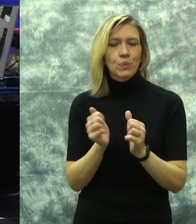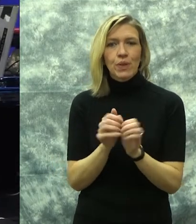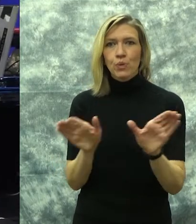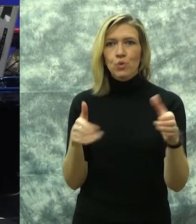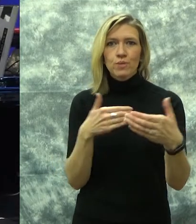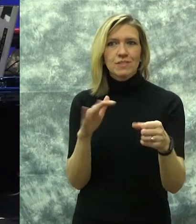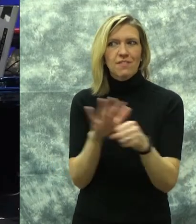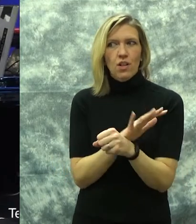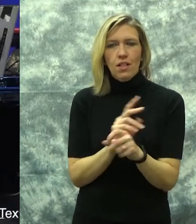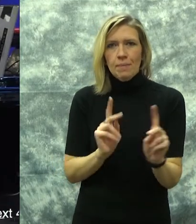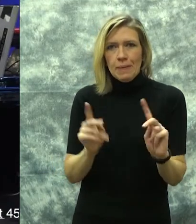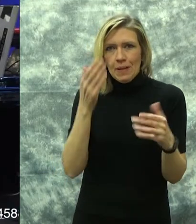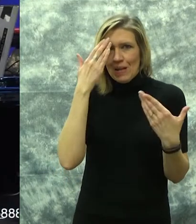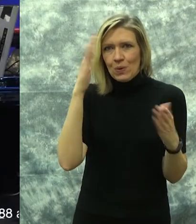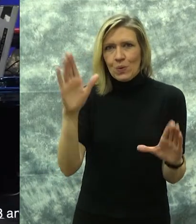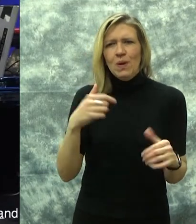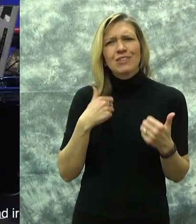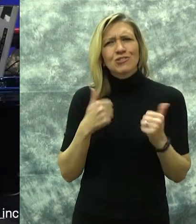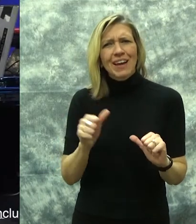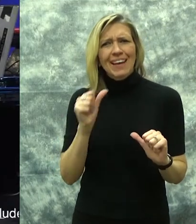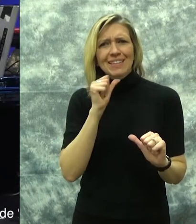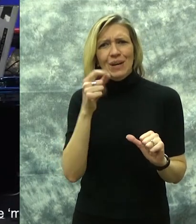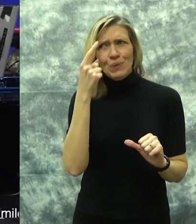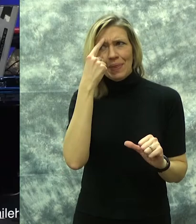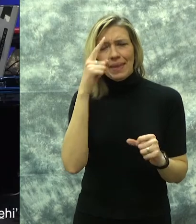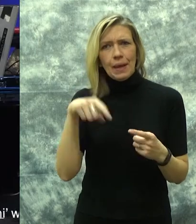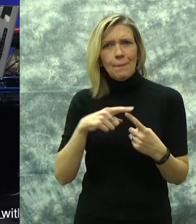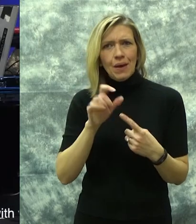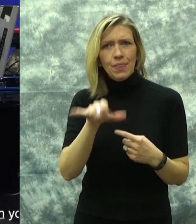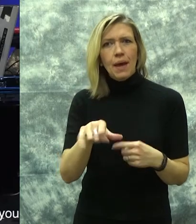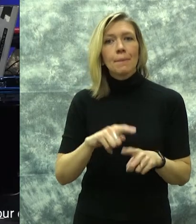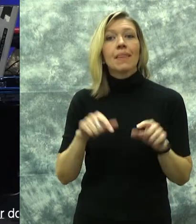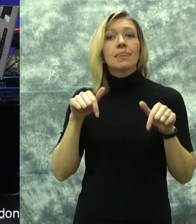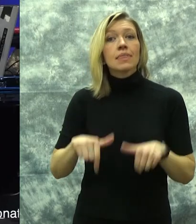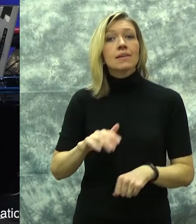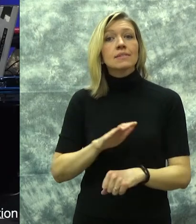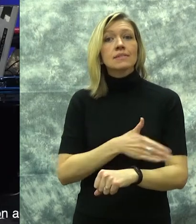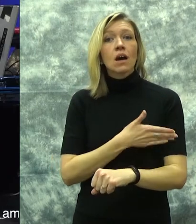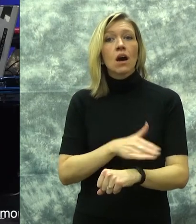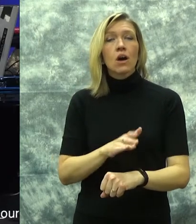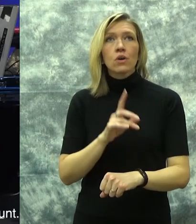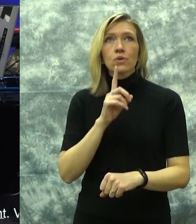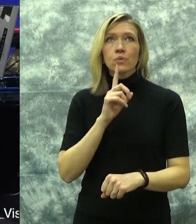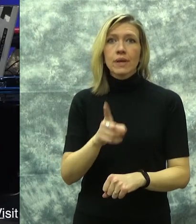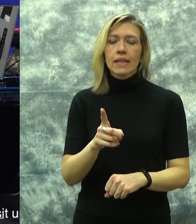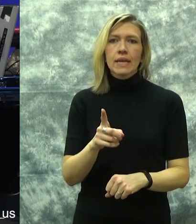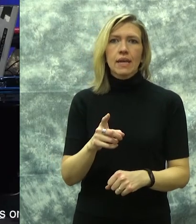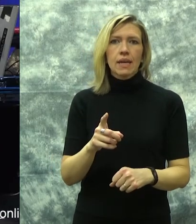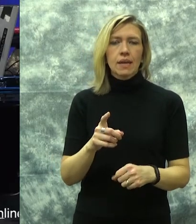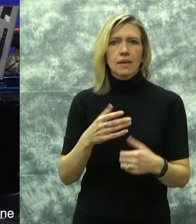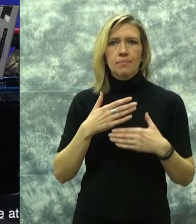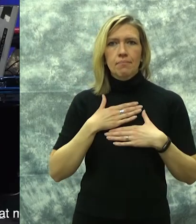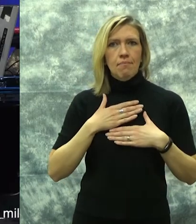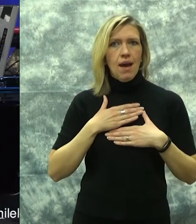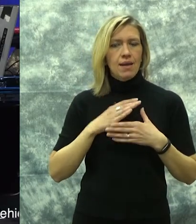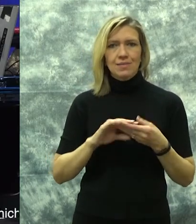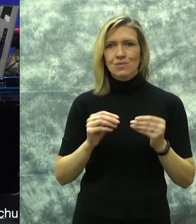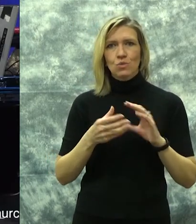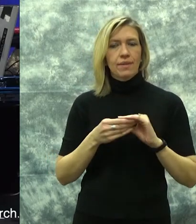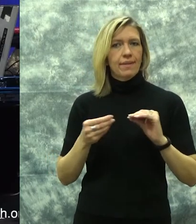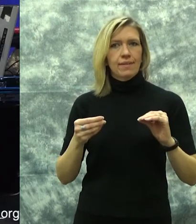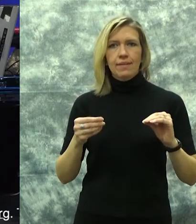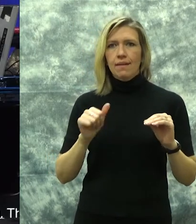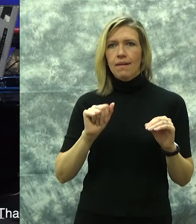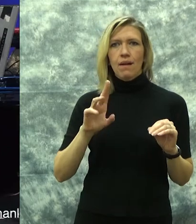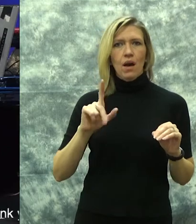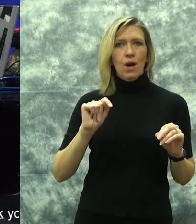think about it, but this is one song that is disturbingly autobiographical. Maybe